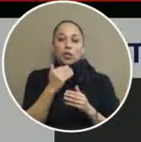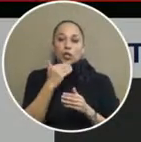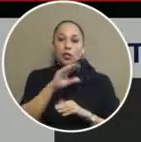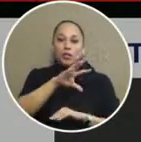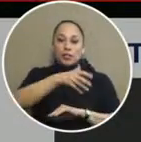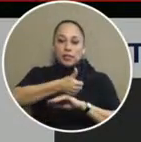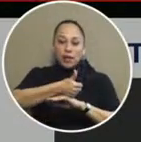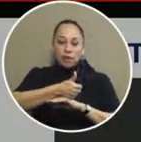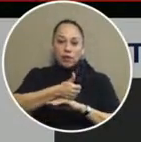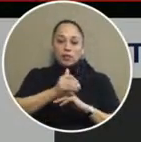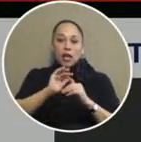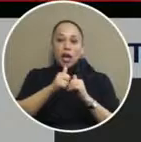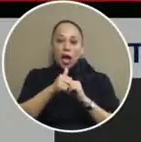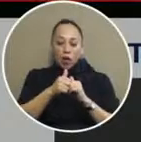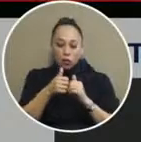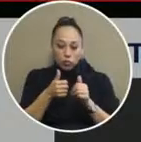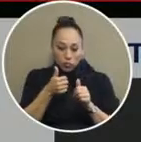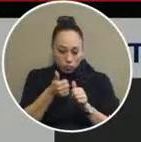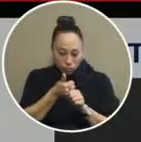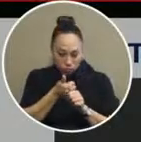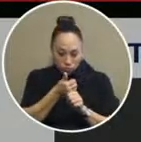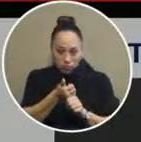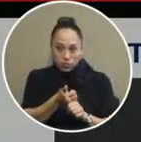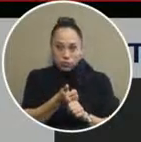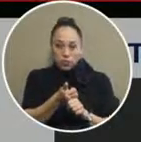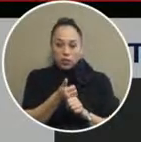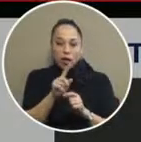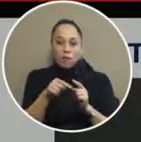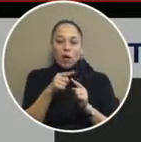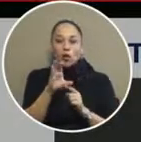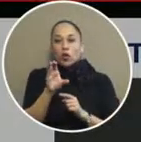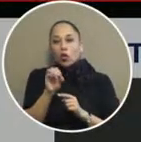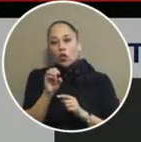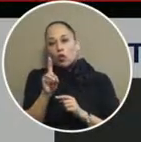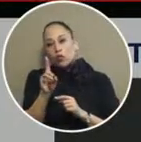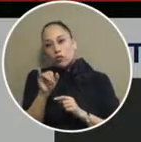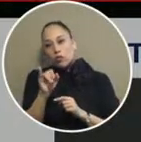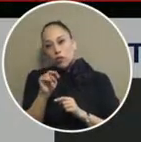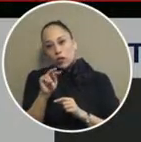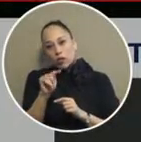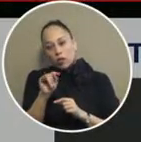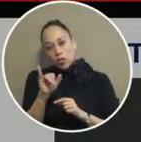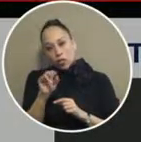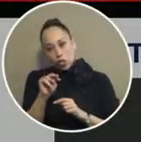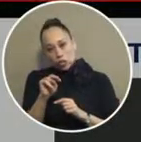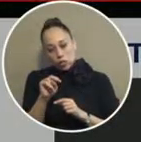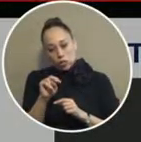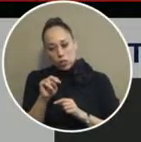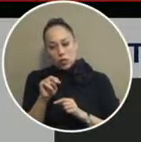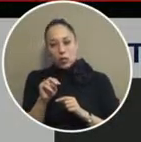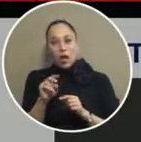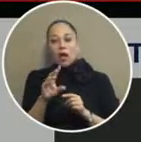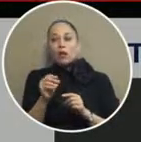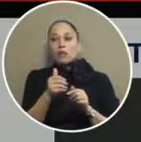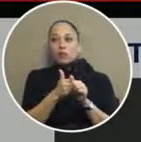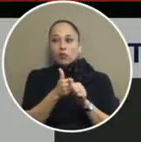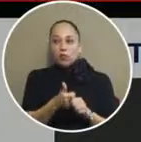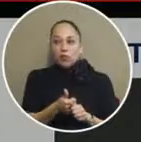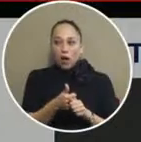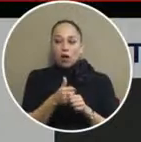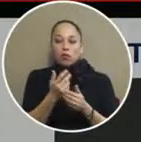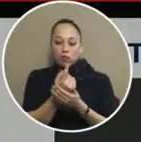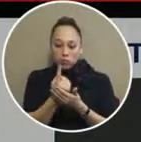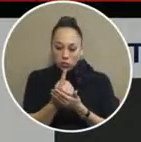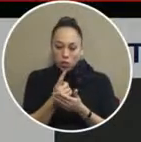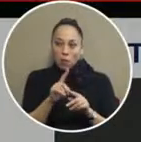well-established way to keep track of many of the conditions and indicators if we follow the CDC weeks.